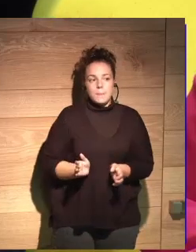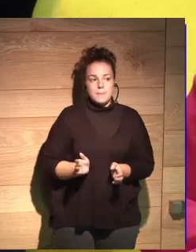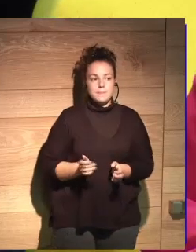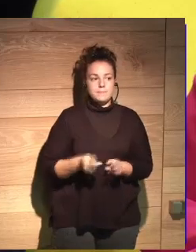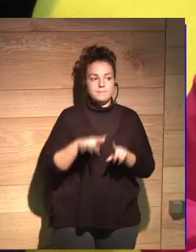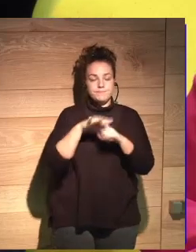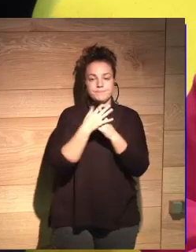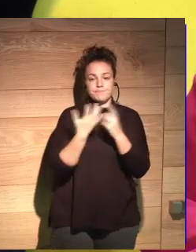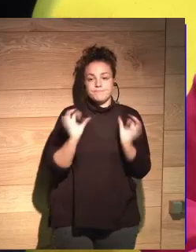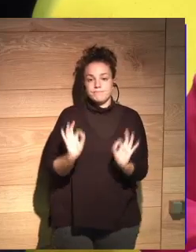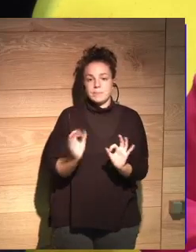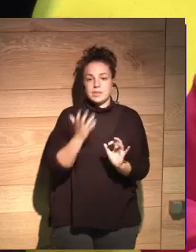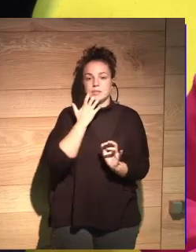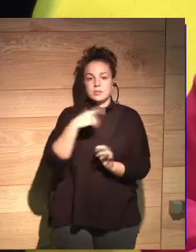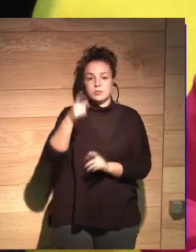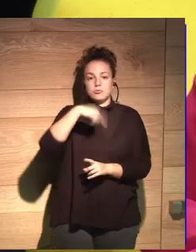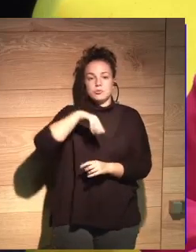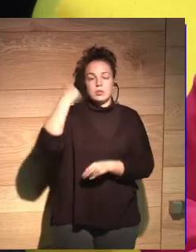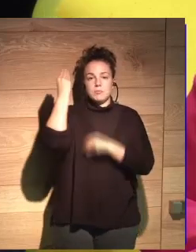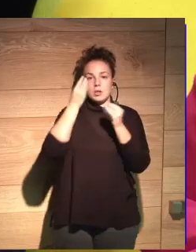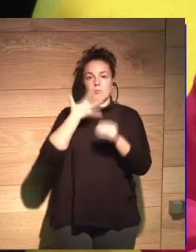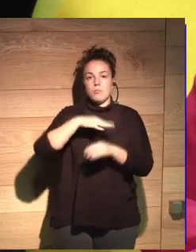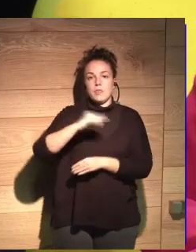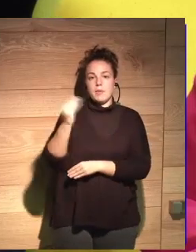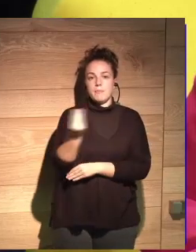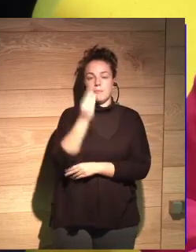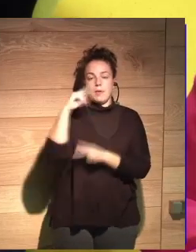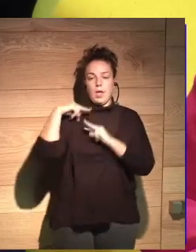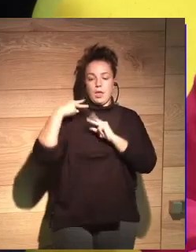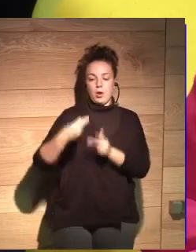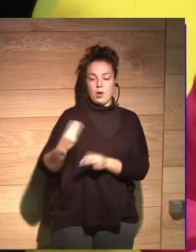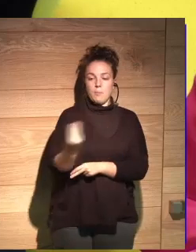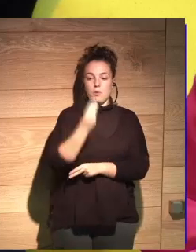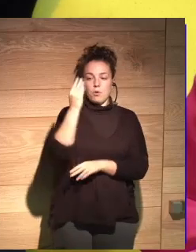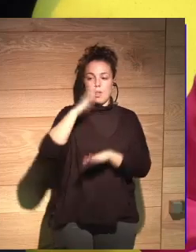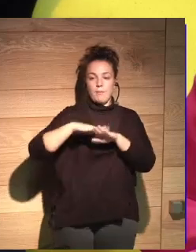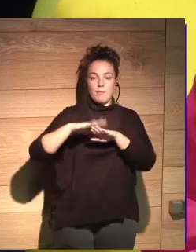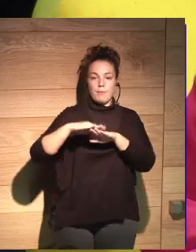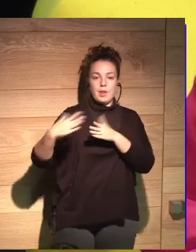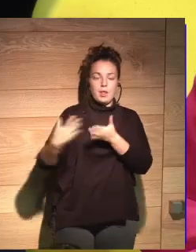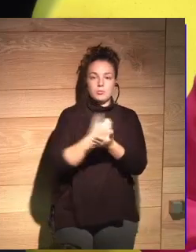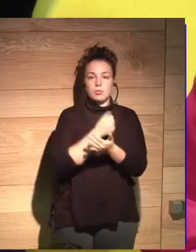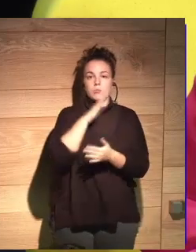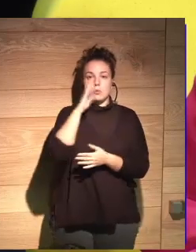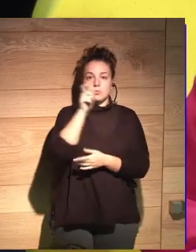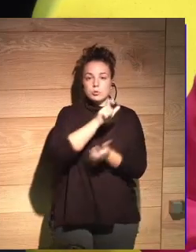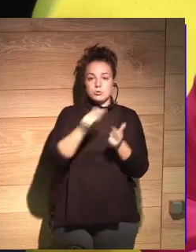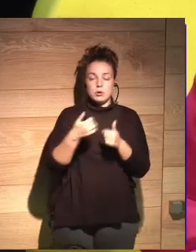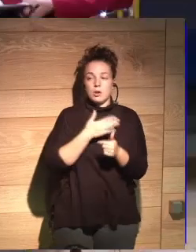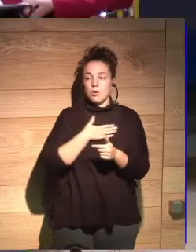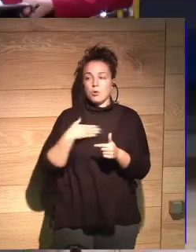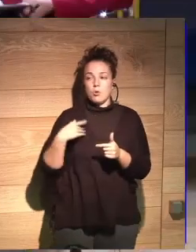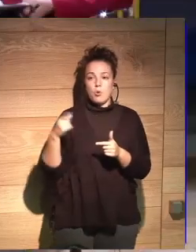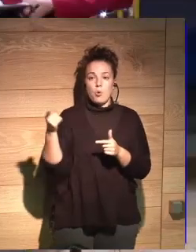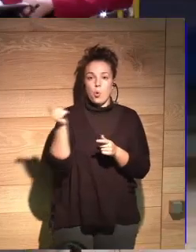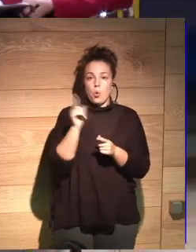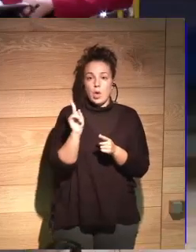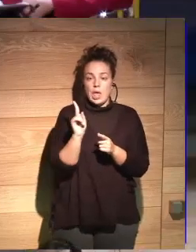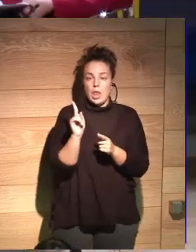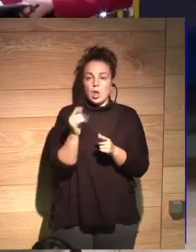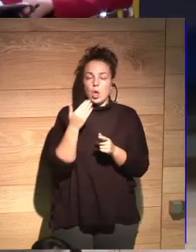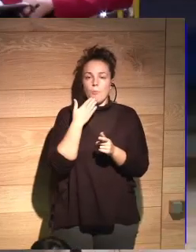the point when we actually think is good enough, because nobody really wants to subject themselves or the kids to be the guinea pigs. Bueno, vamos a